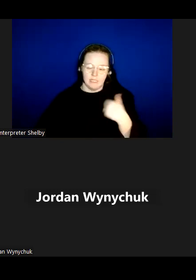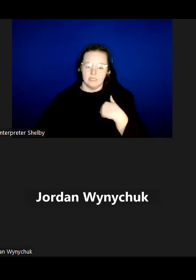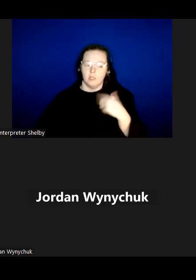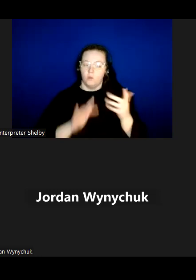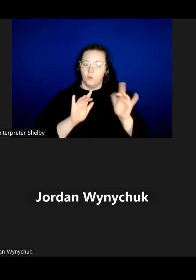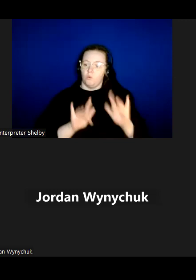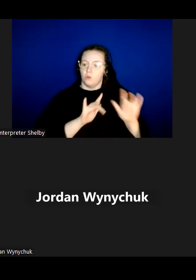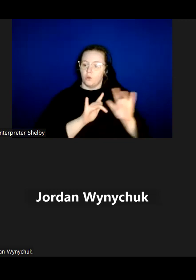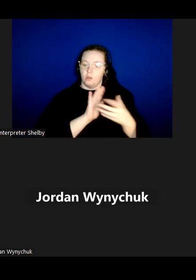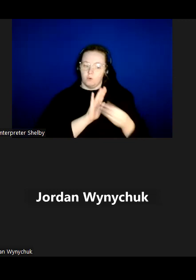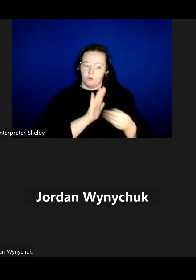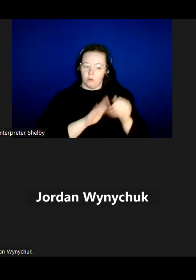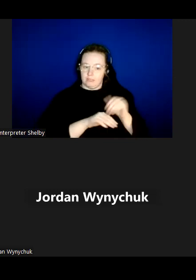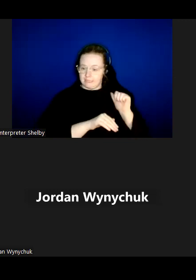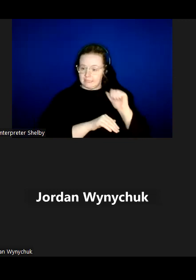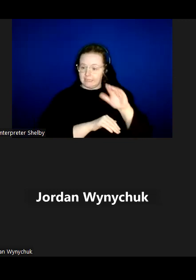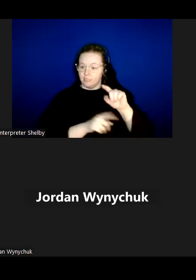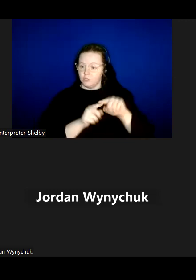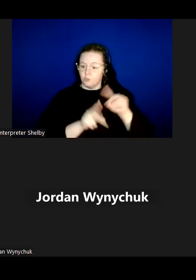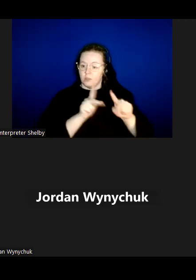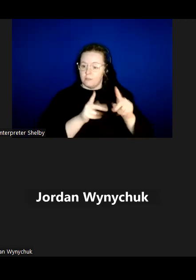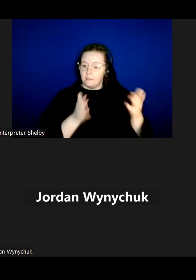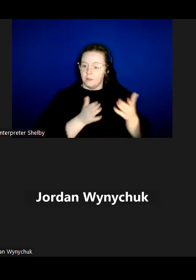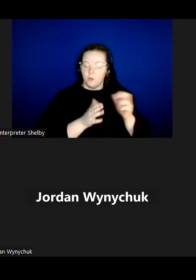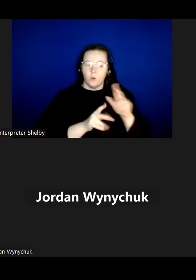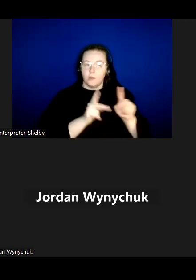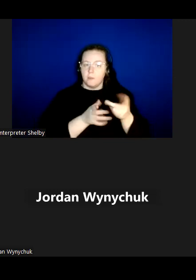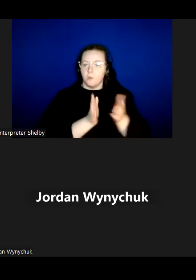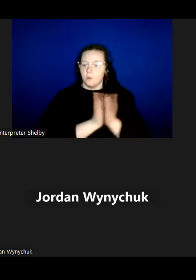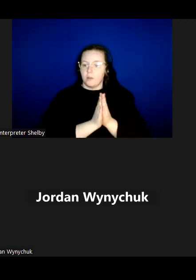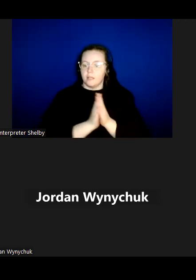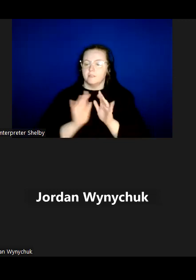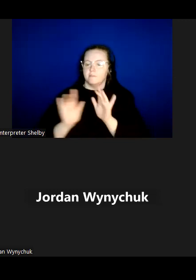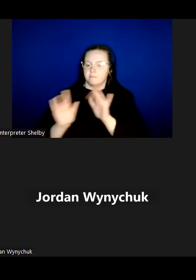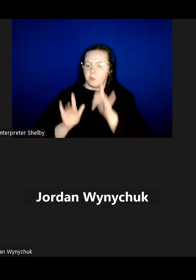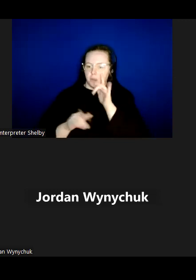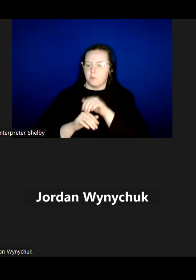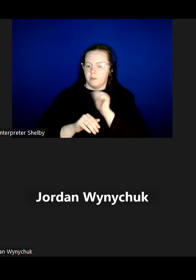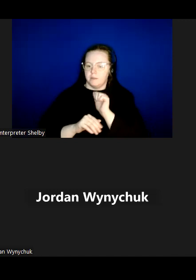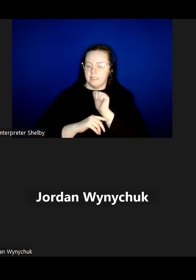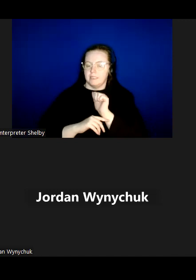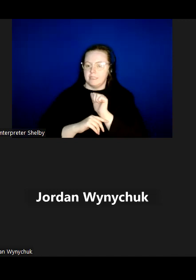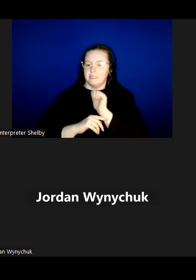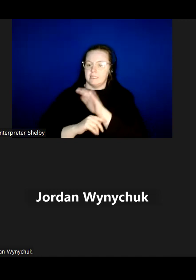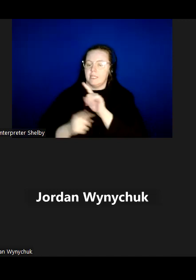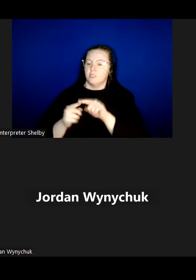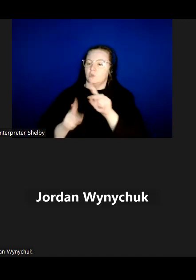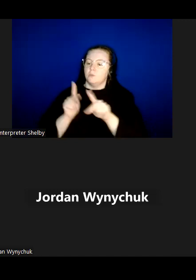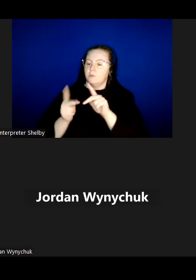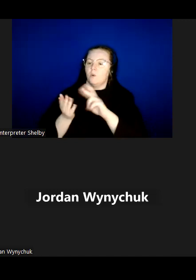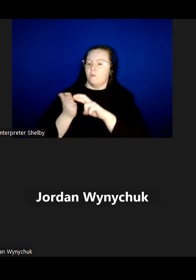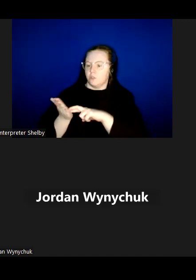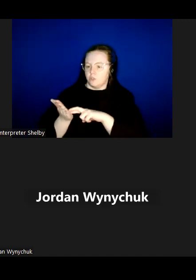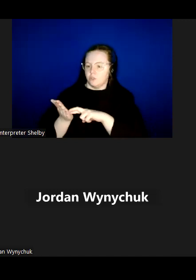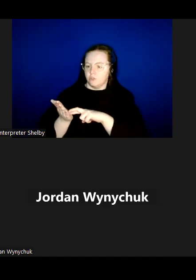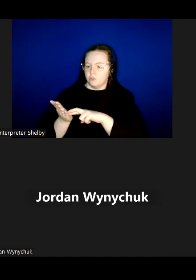recording be sent out to all attendees who have requested it? The recording itself will be sent out to all attendees who've registered